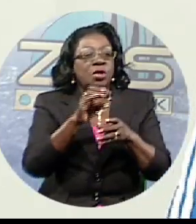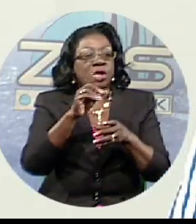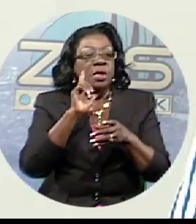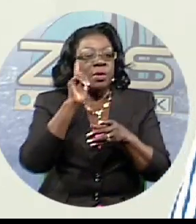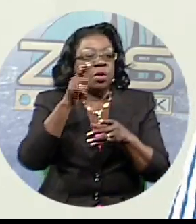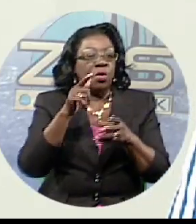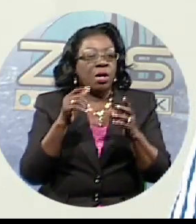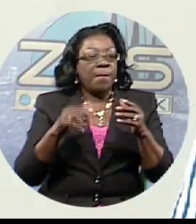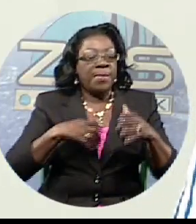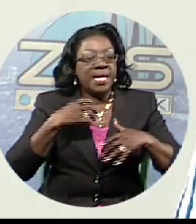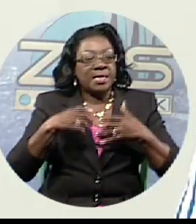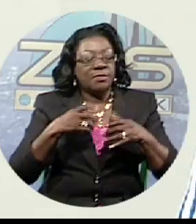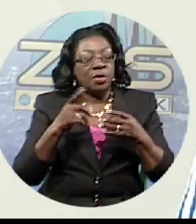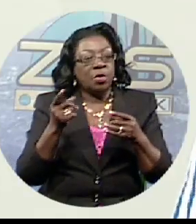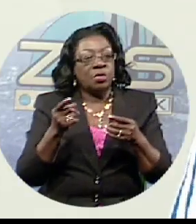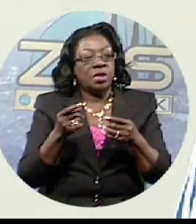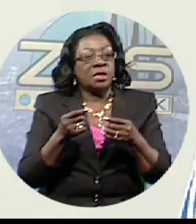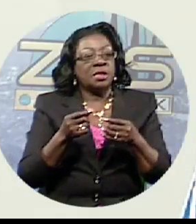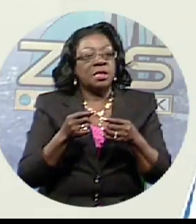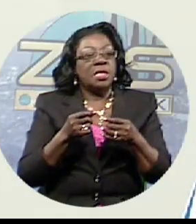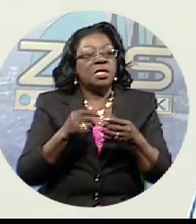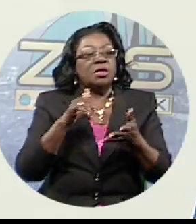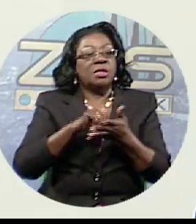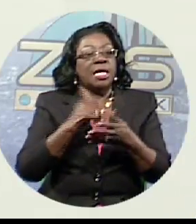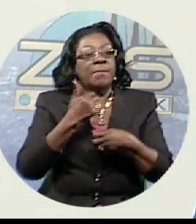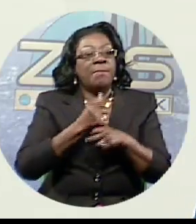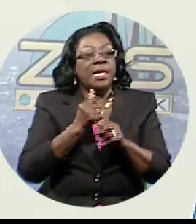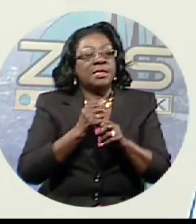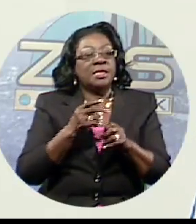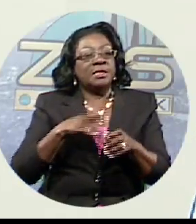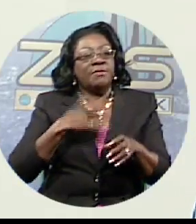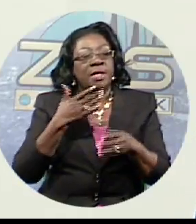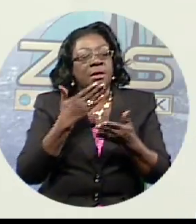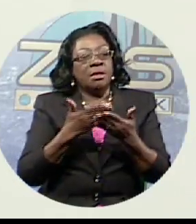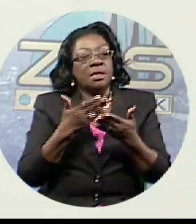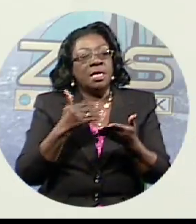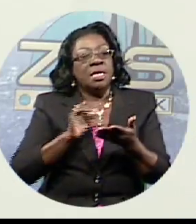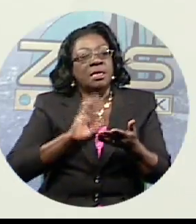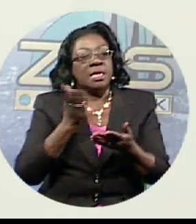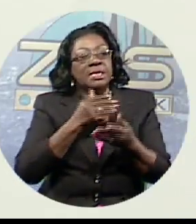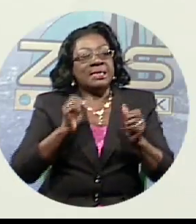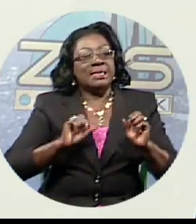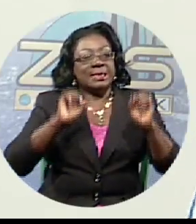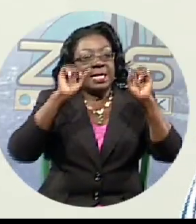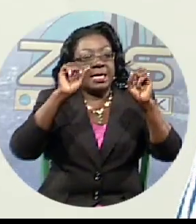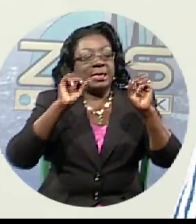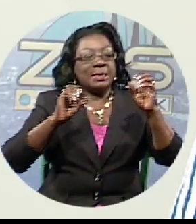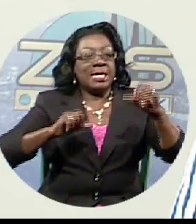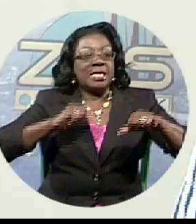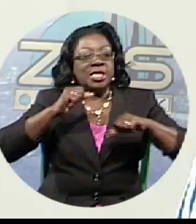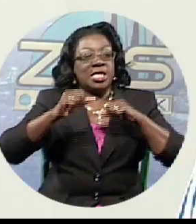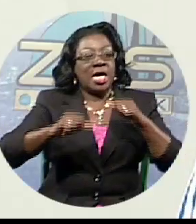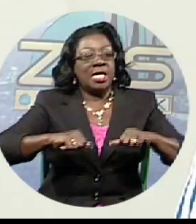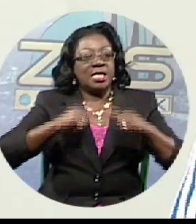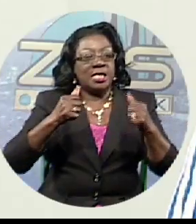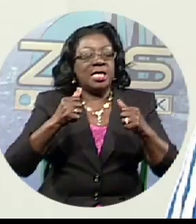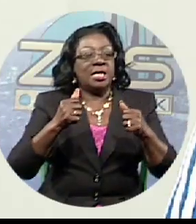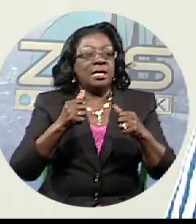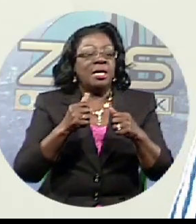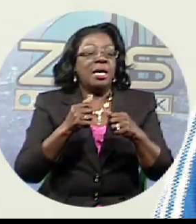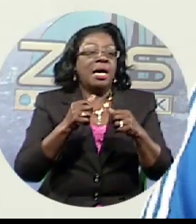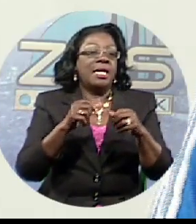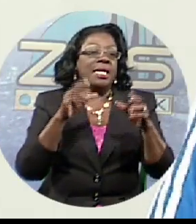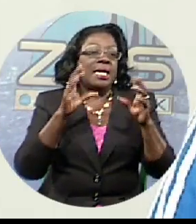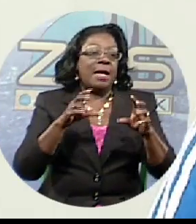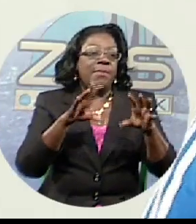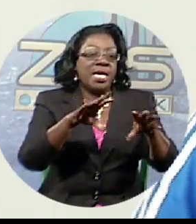no complaints from the coaches about the standards, so that makes us feel good that the standards are challenging, but the standards are achievable. So at the end